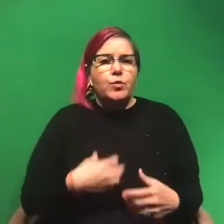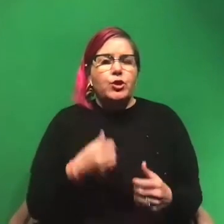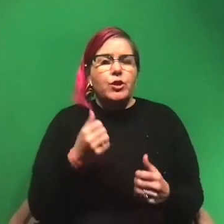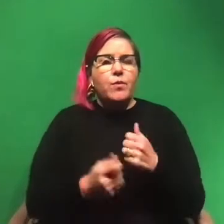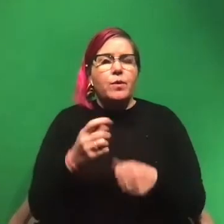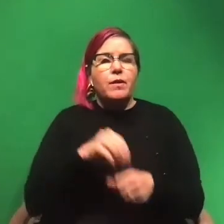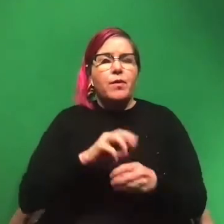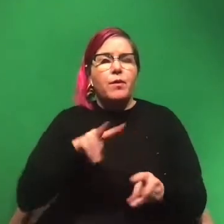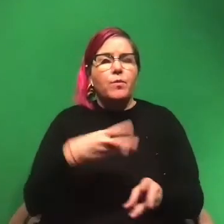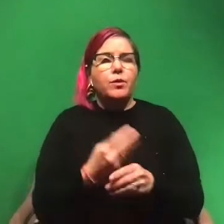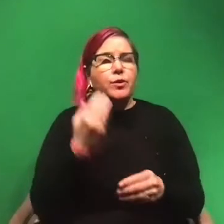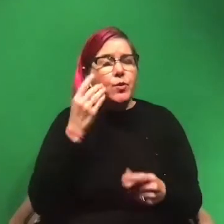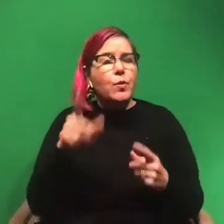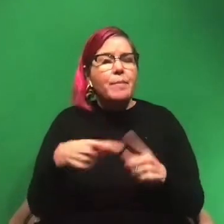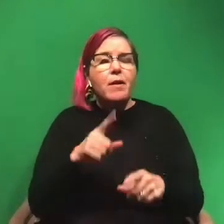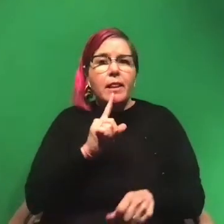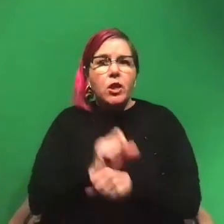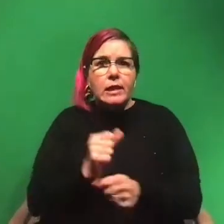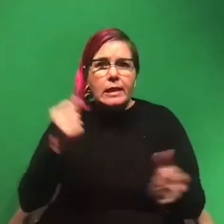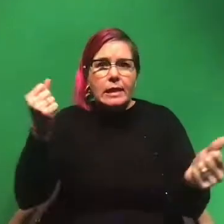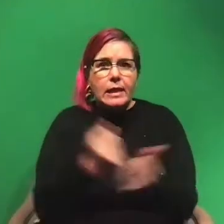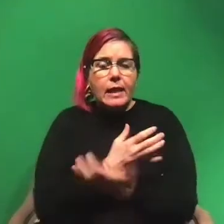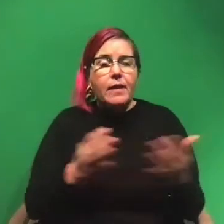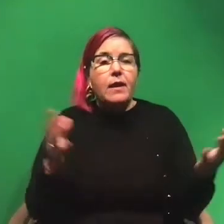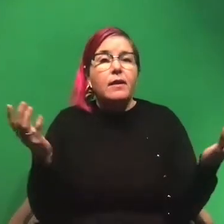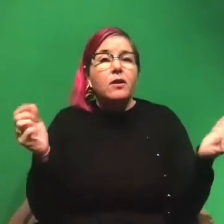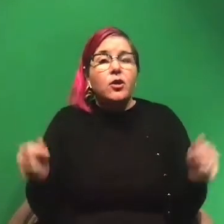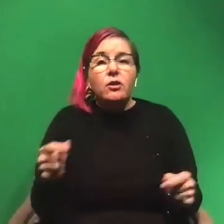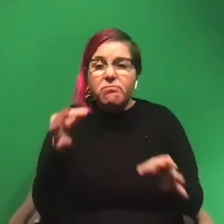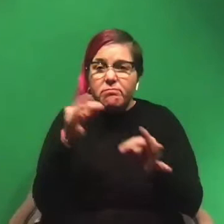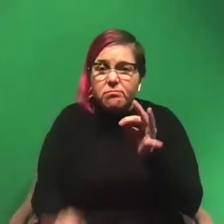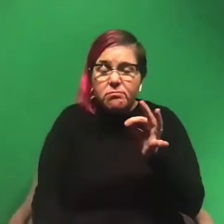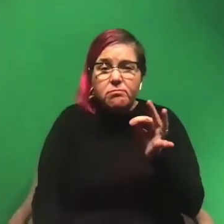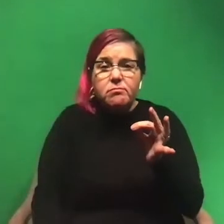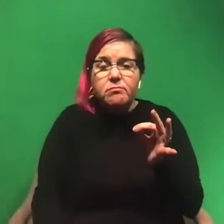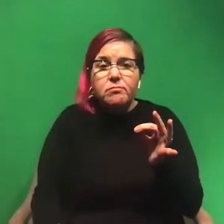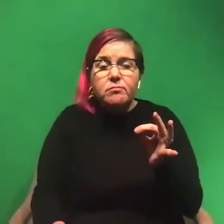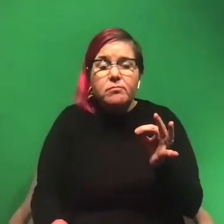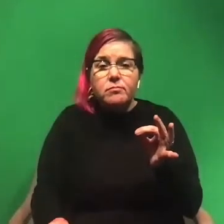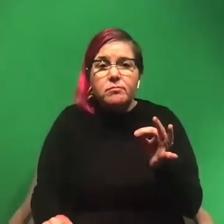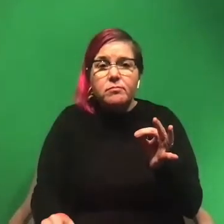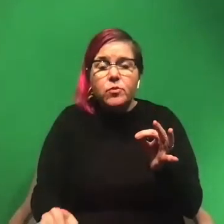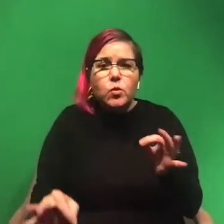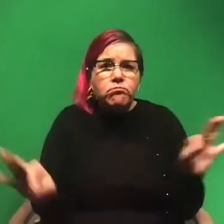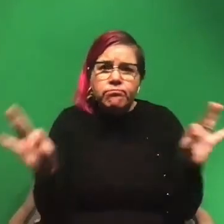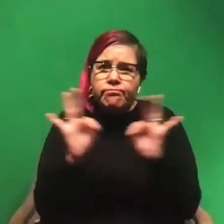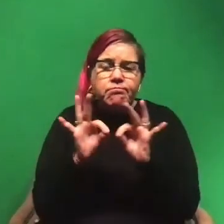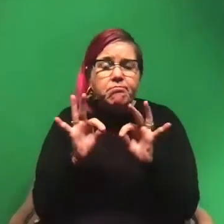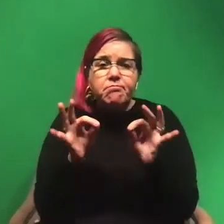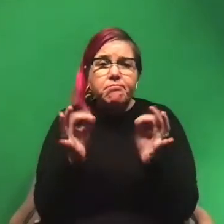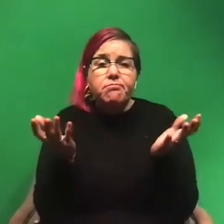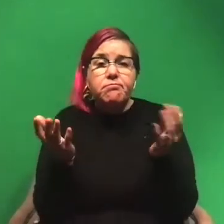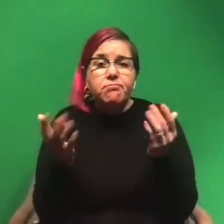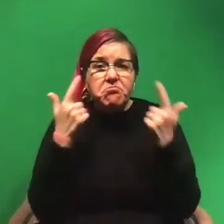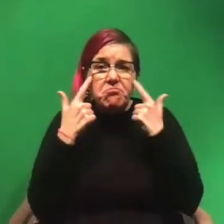world knew about literally anything? It can be as simple or like significant as you'd